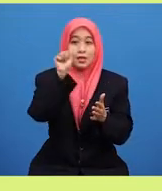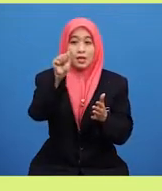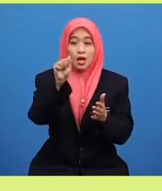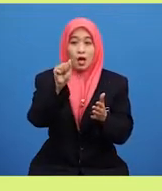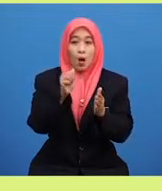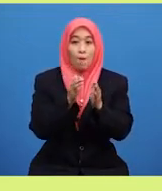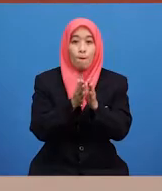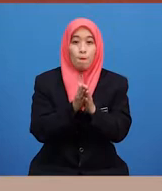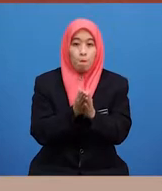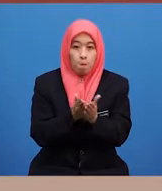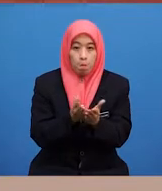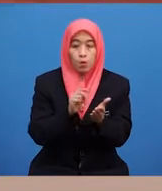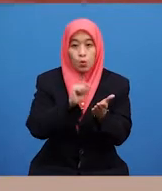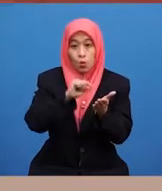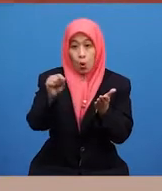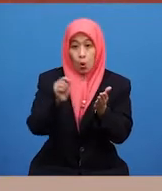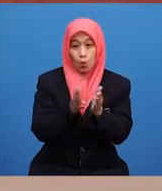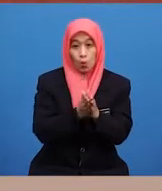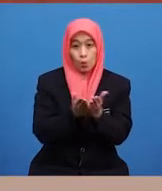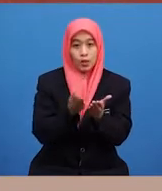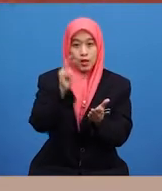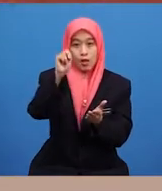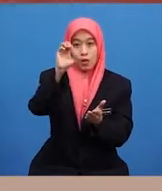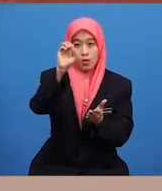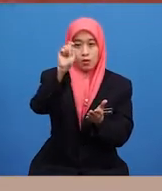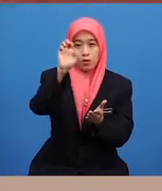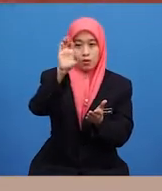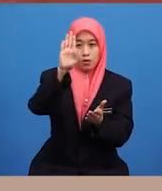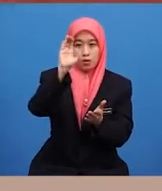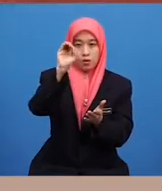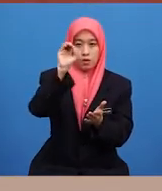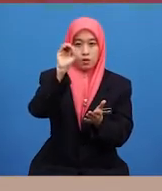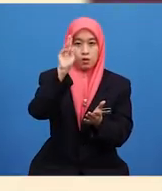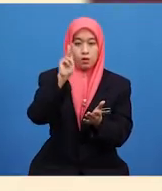notebook. Well done, boys and girls. That was fantastic.